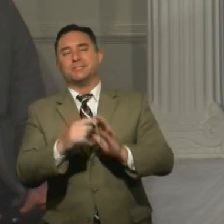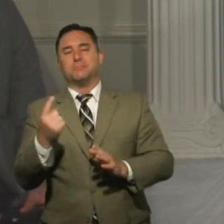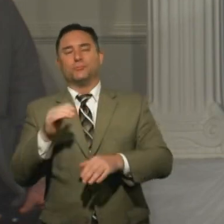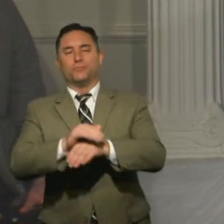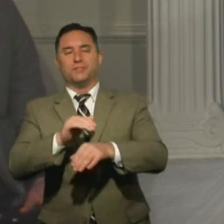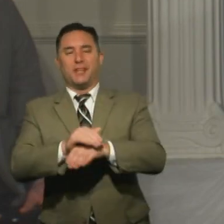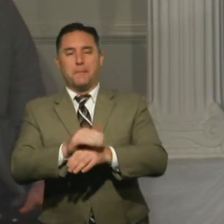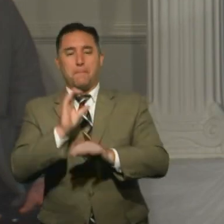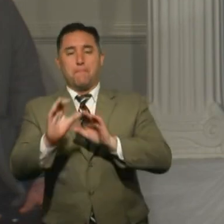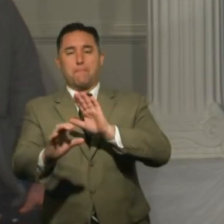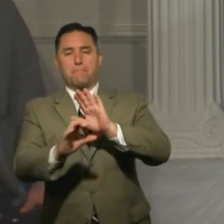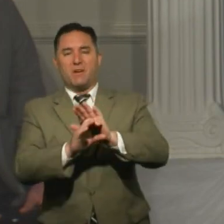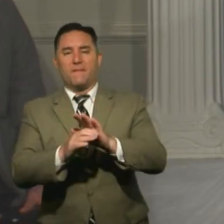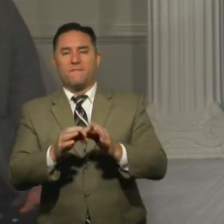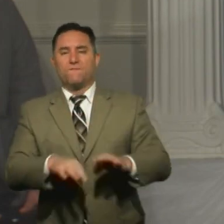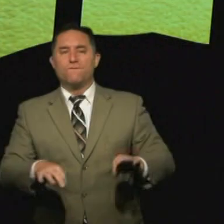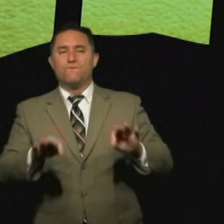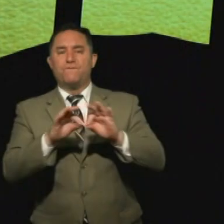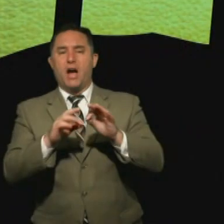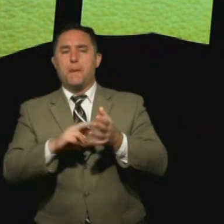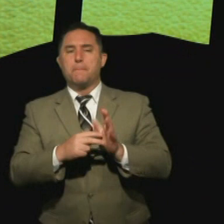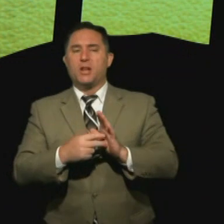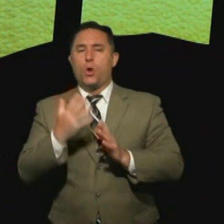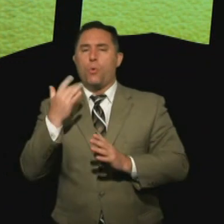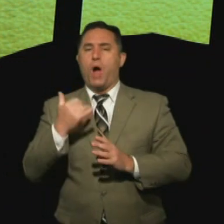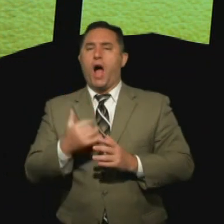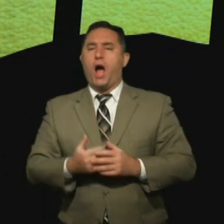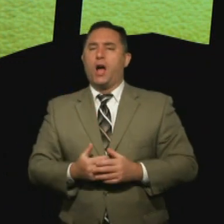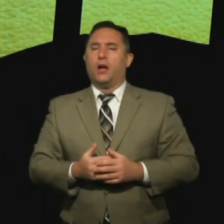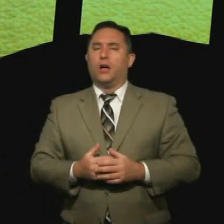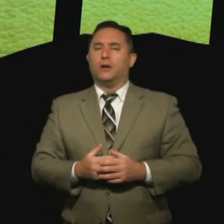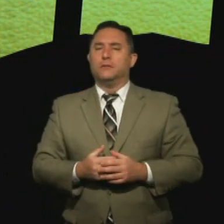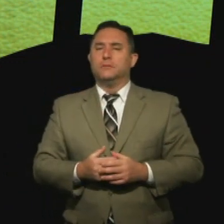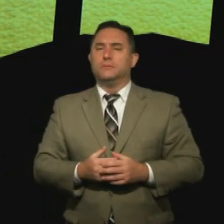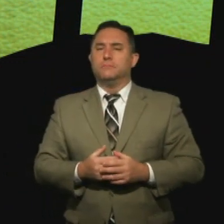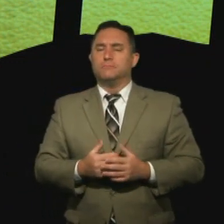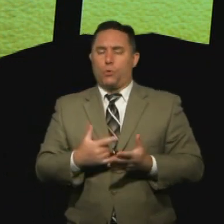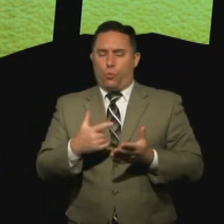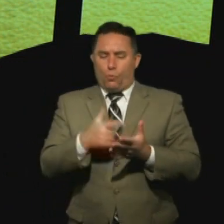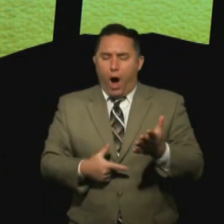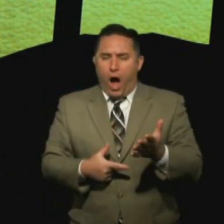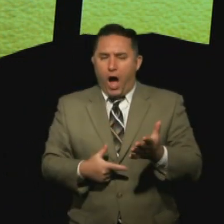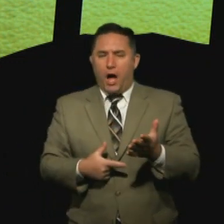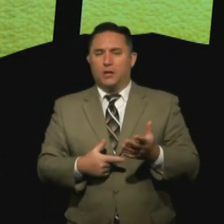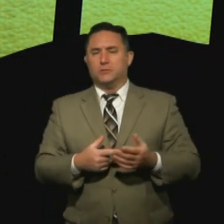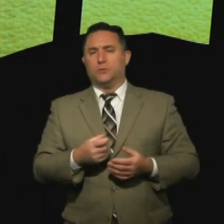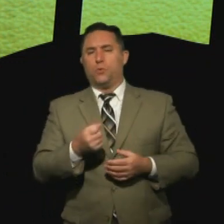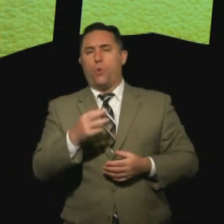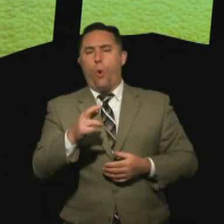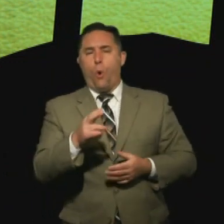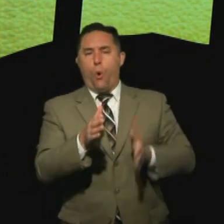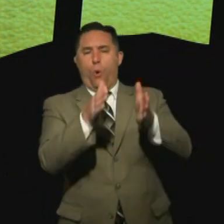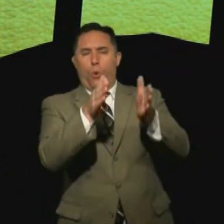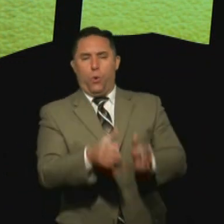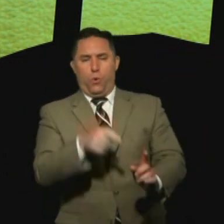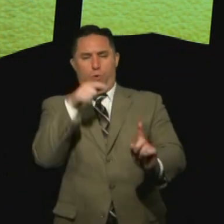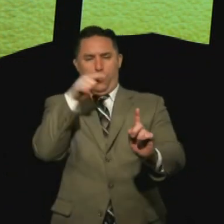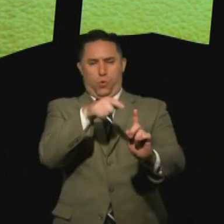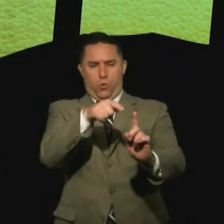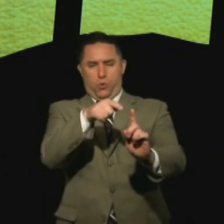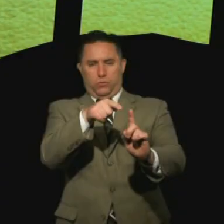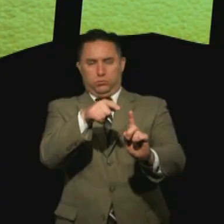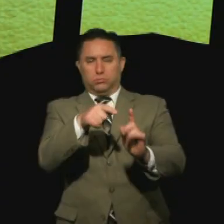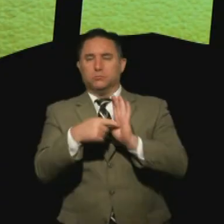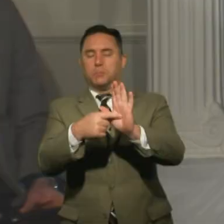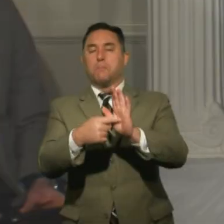tonight. Symbols have value and meaning because of what or who they represent. This because my